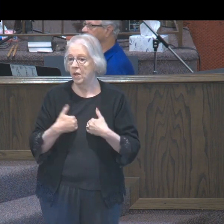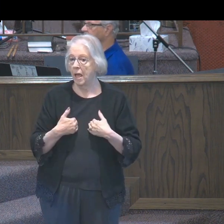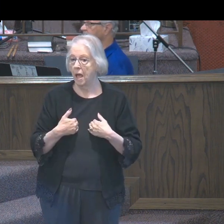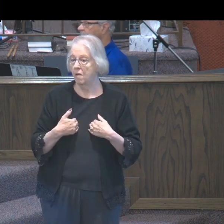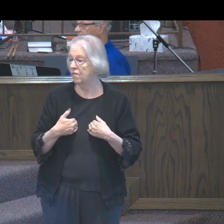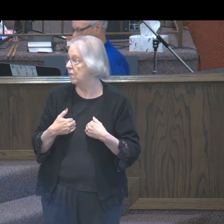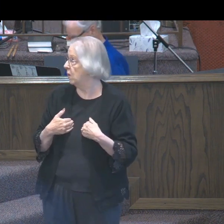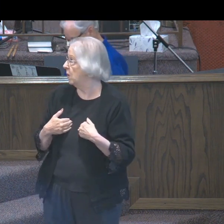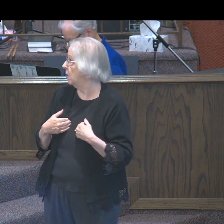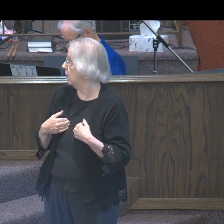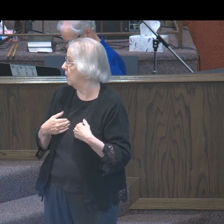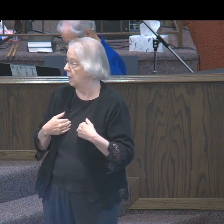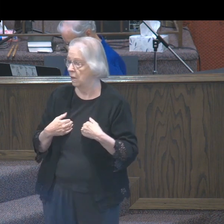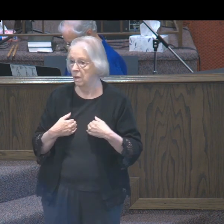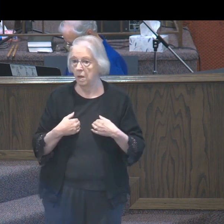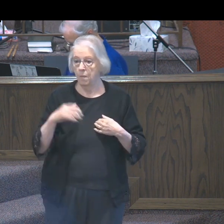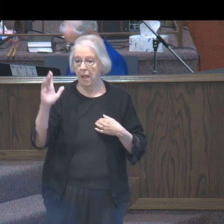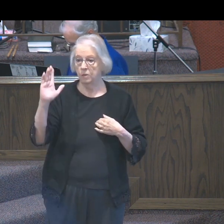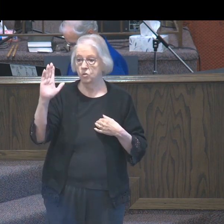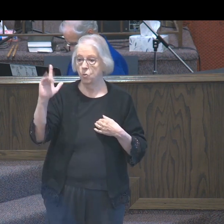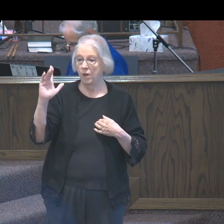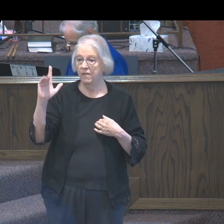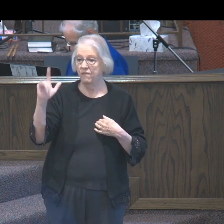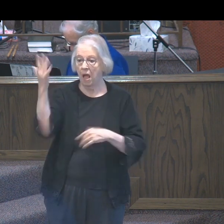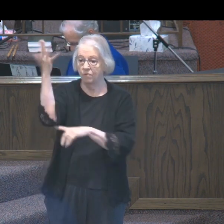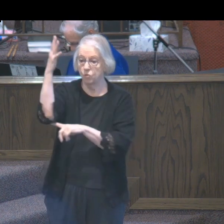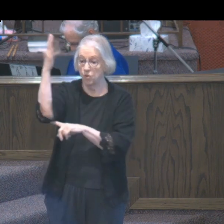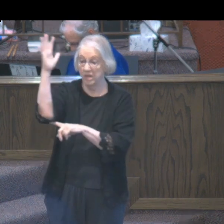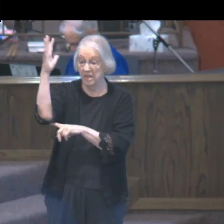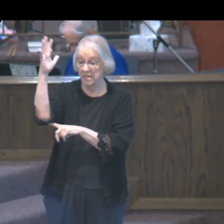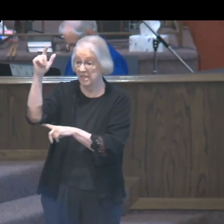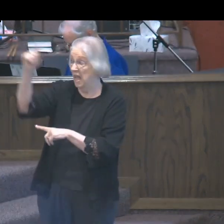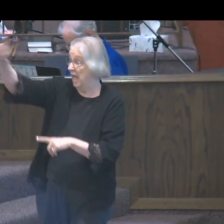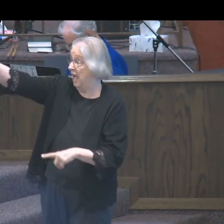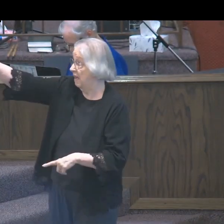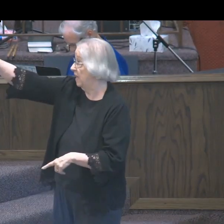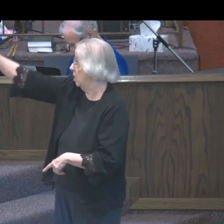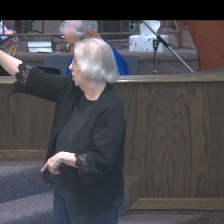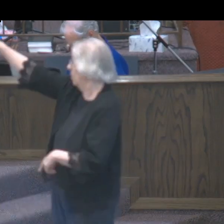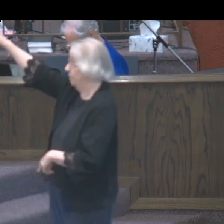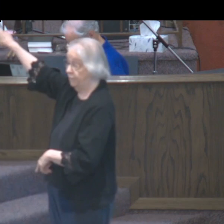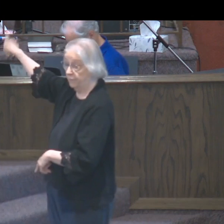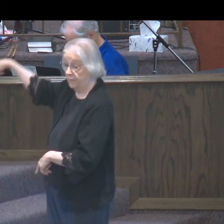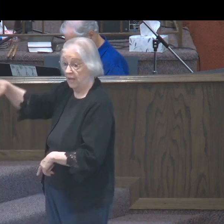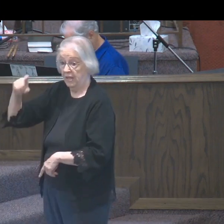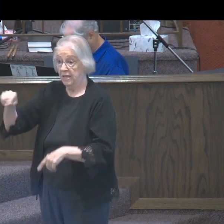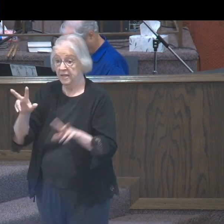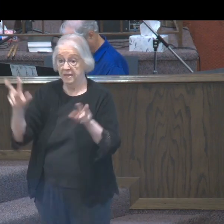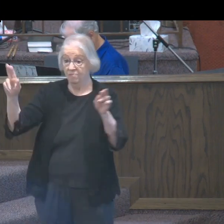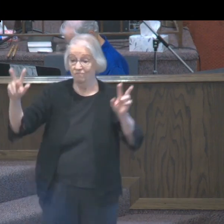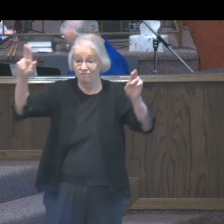strong that we need to trim them up. We need to kind of raise the canopy on them, and we're going to take that project